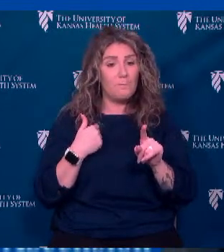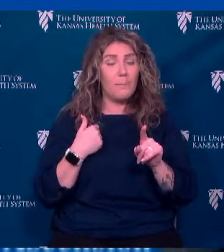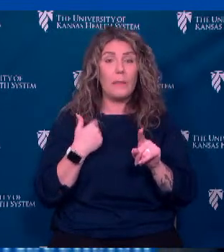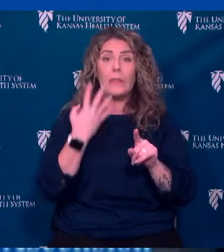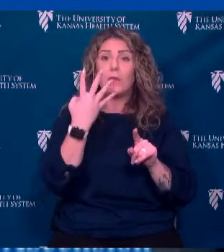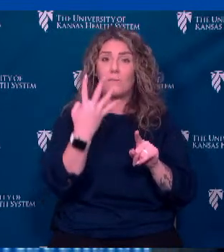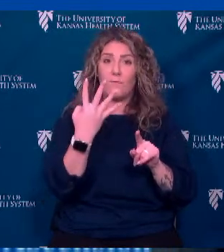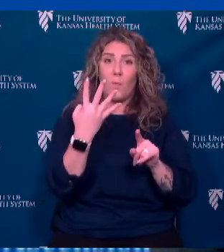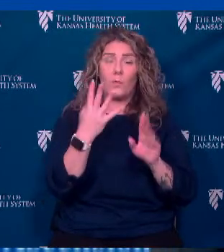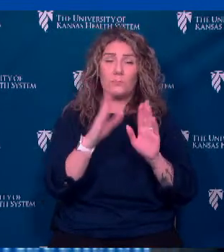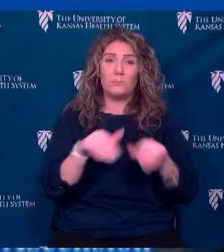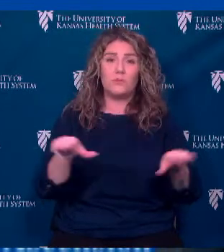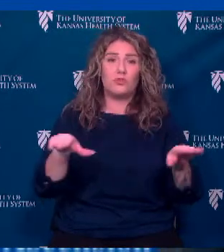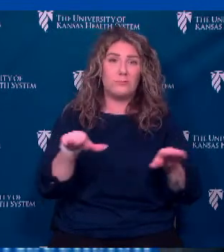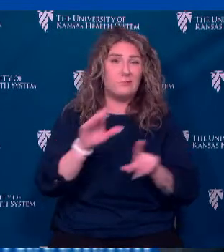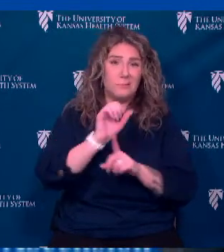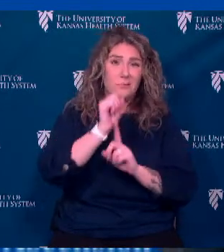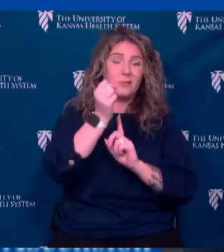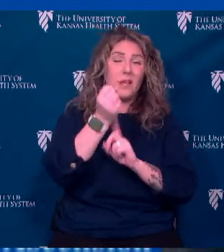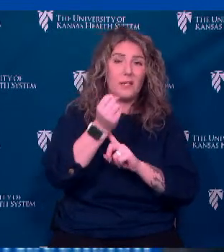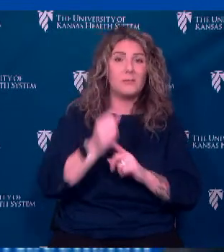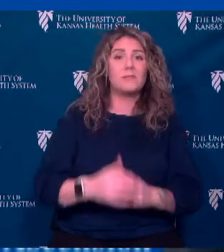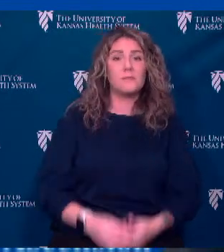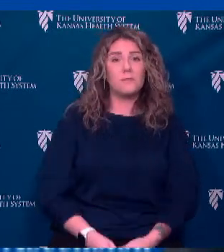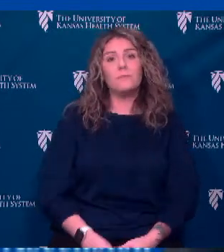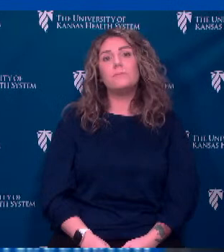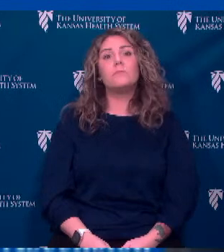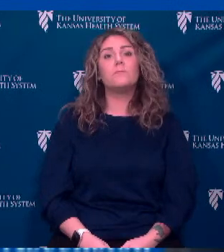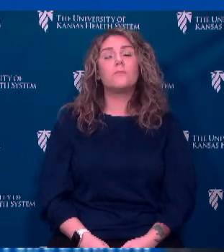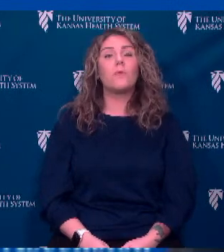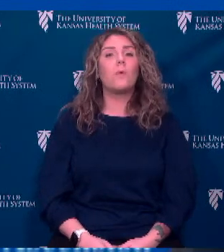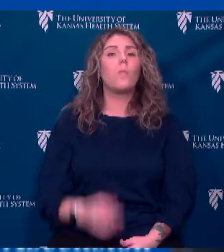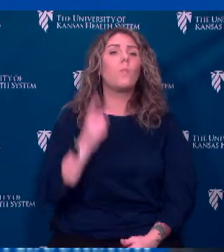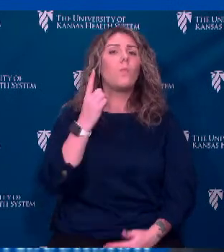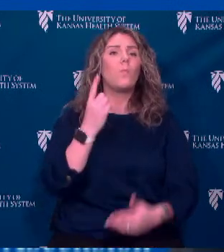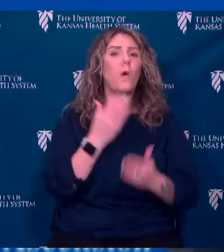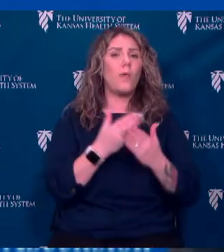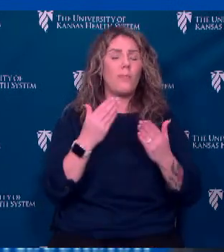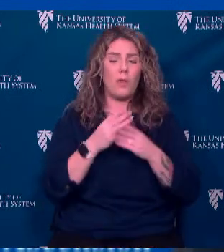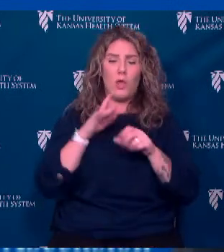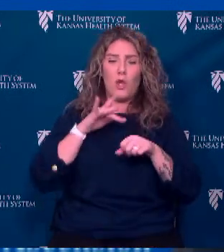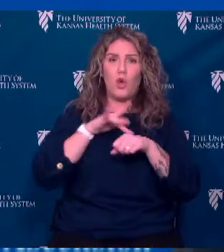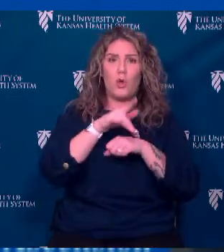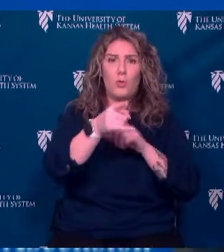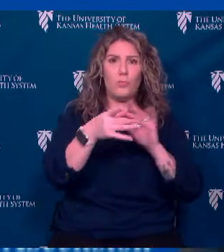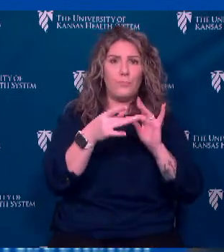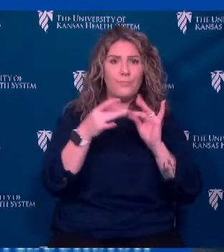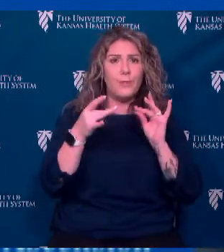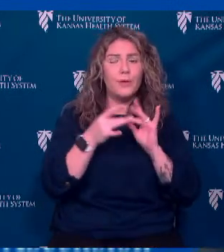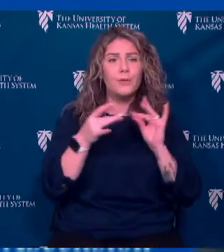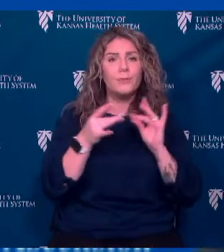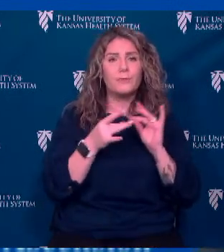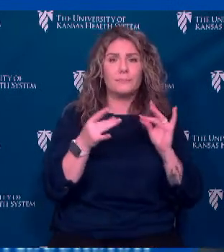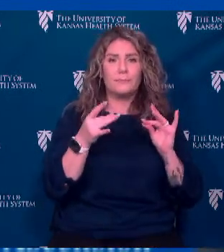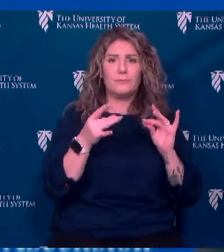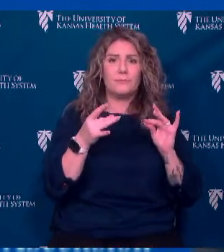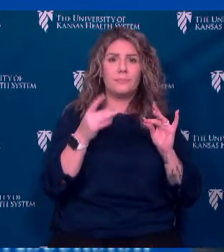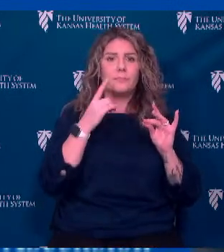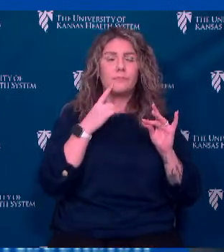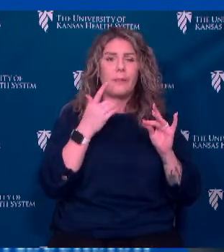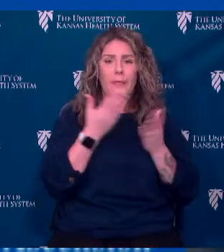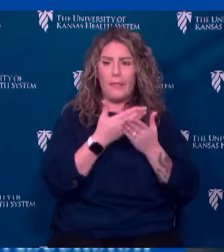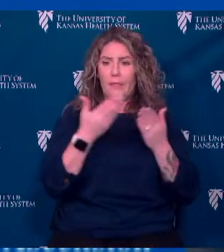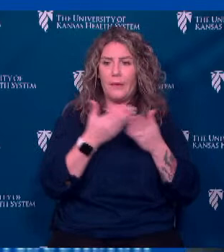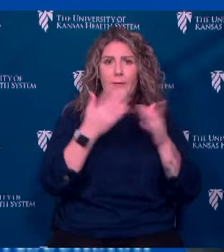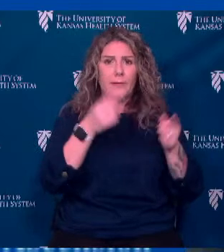pediatric cases, and one of the things that earlier on you commented about the deaths that are happening in the